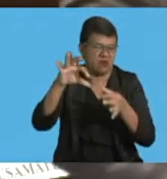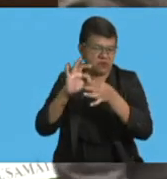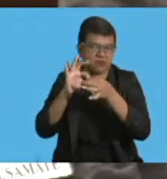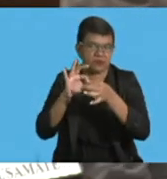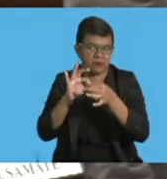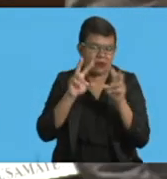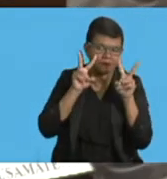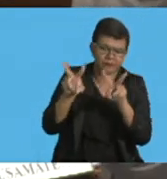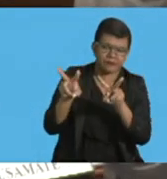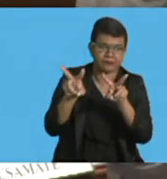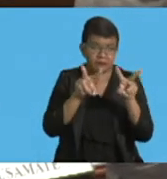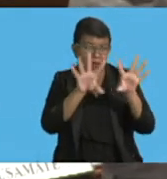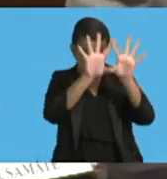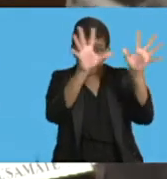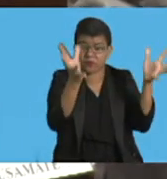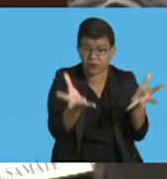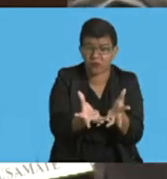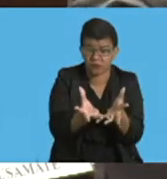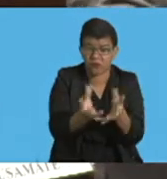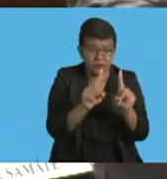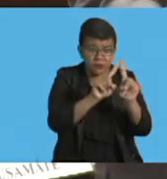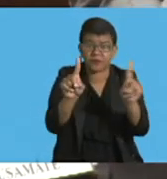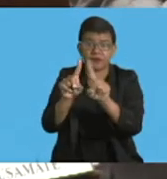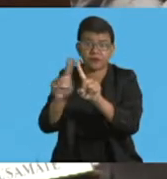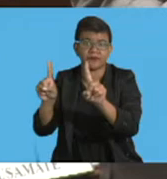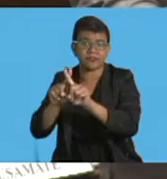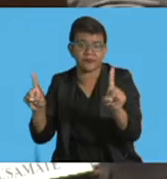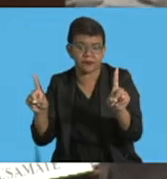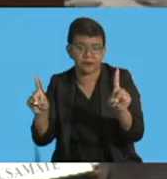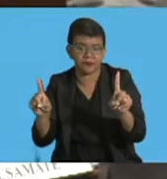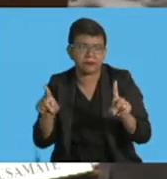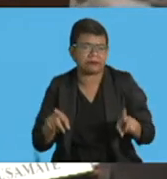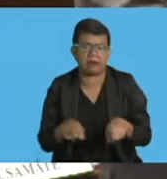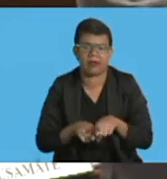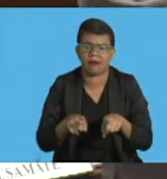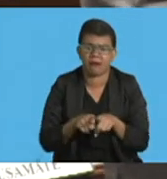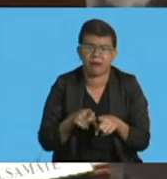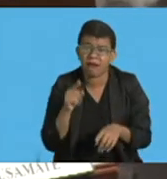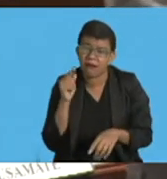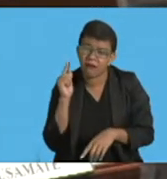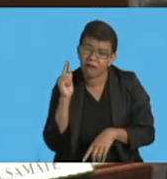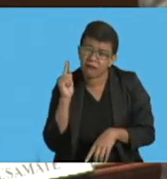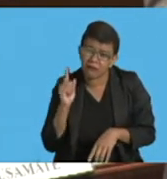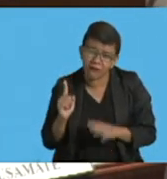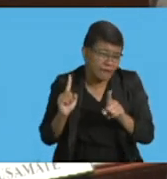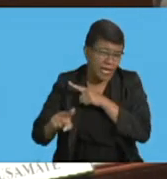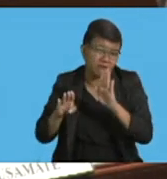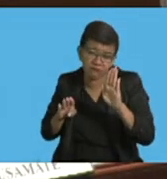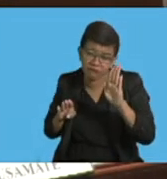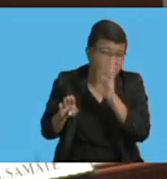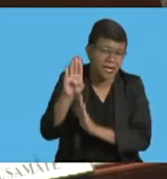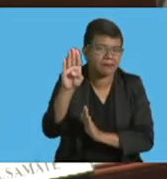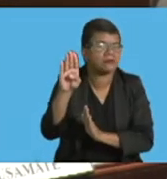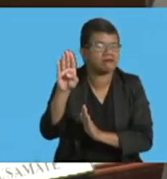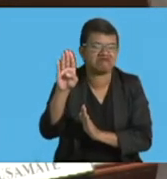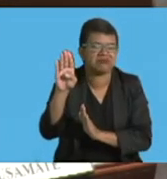world economy always has what we call a spike, and it does slow down. The issue here is how much of the slowdown will it actually